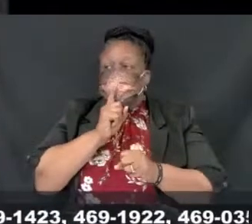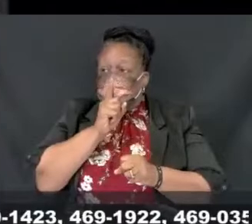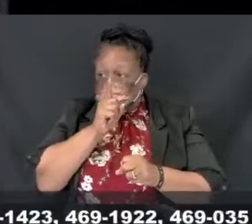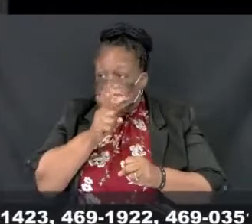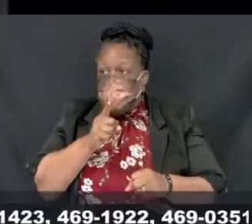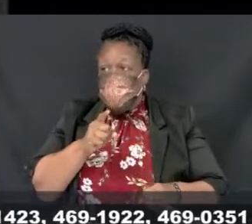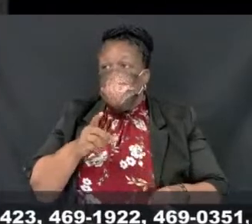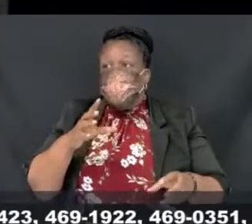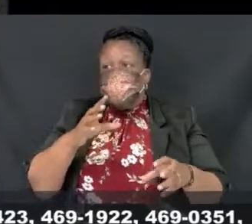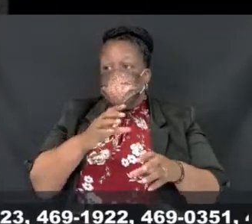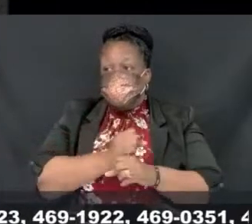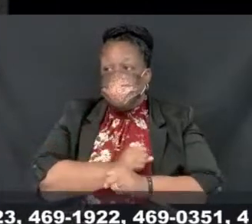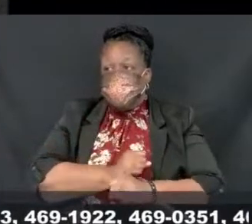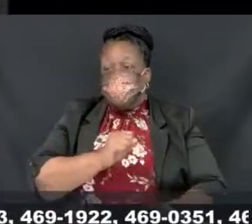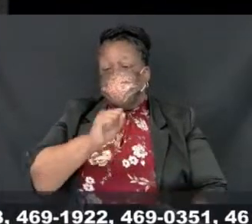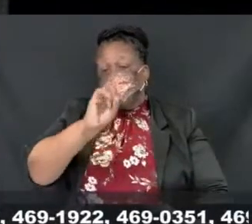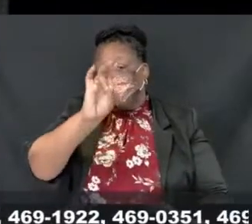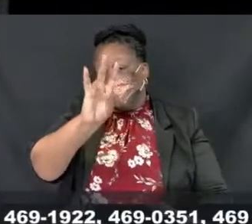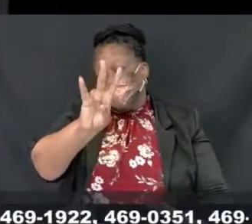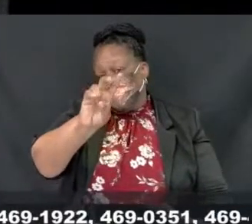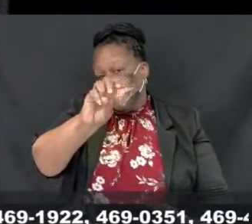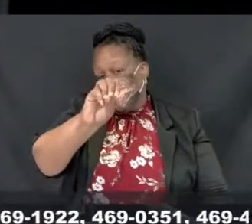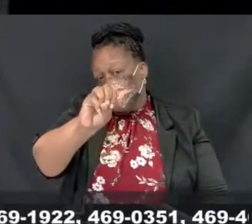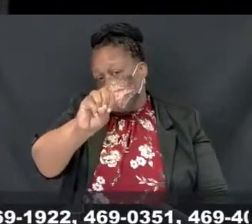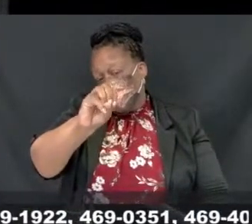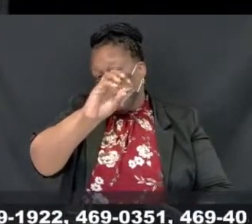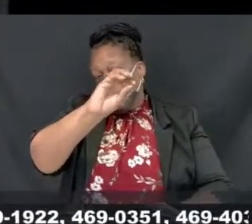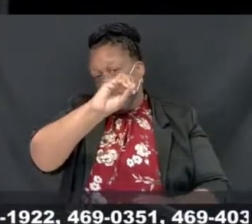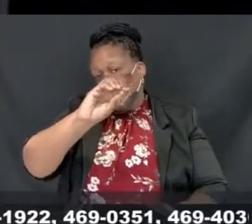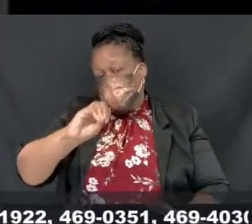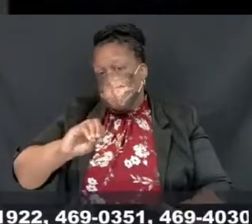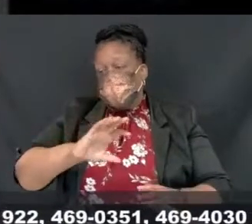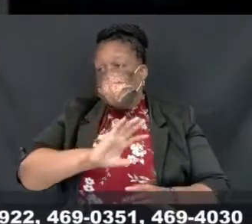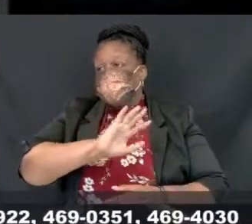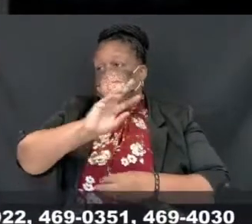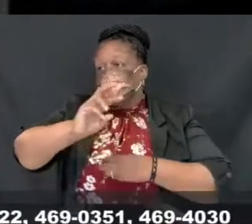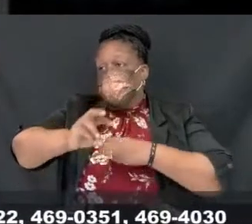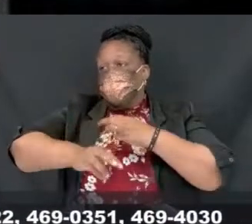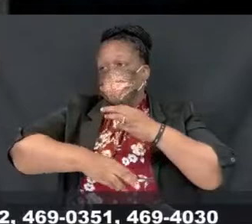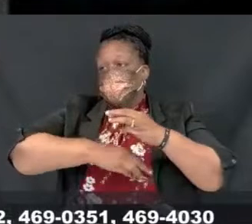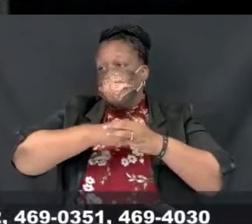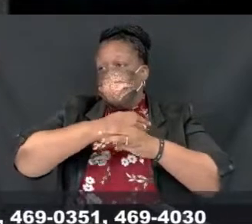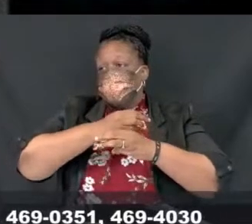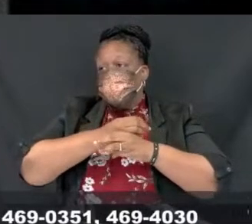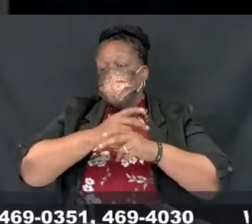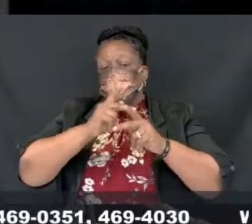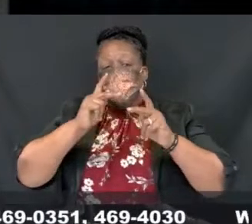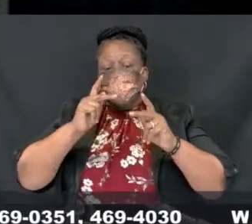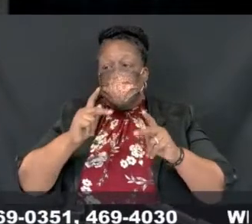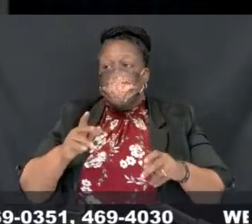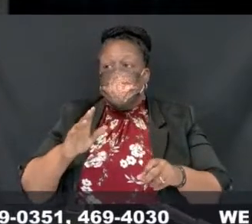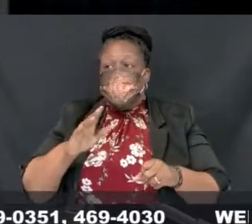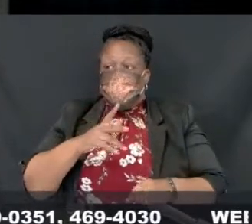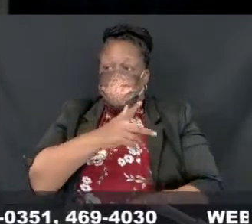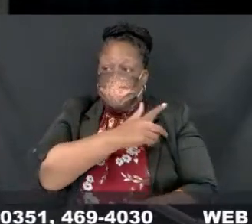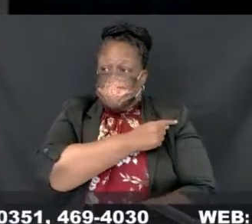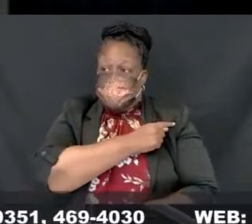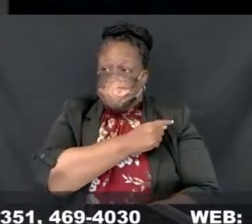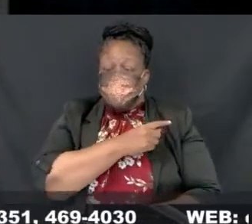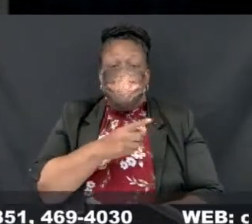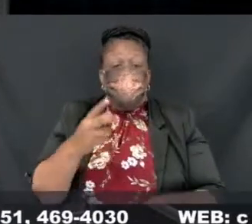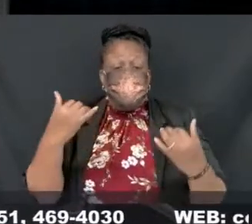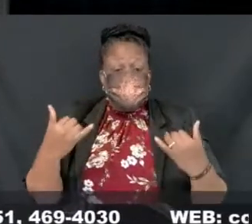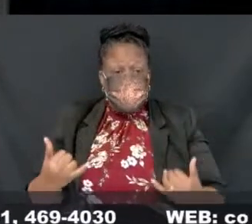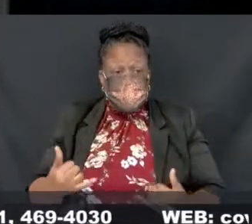CMO said that the goal from the World Health Organization is that we have 70% of the population vaccinated. Right now we're